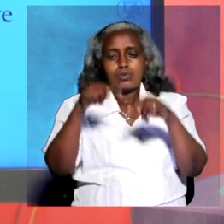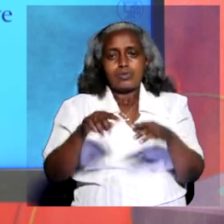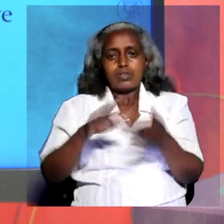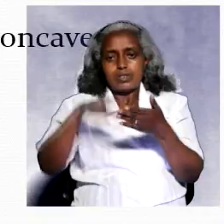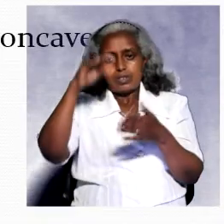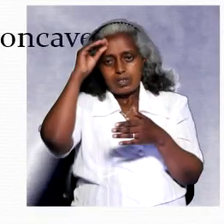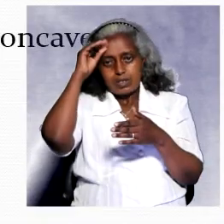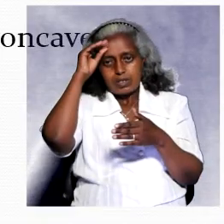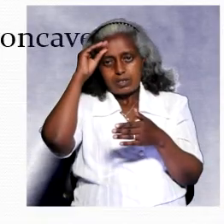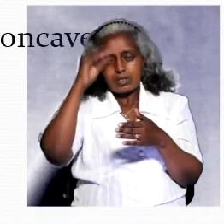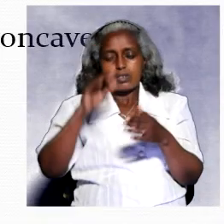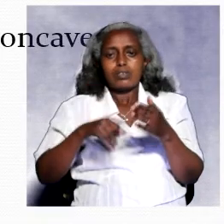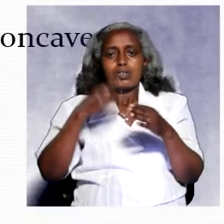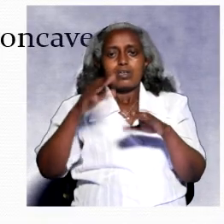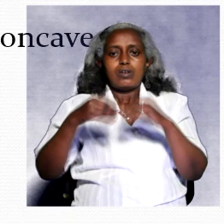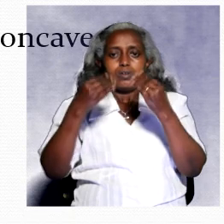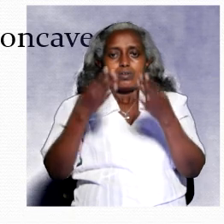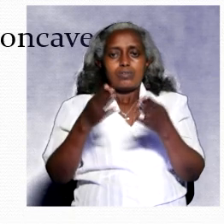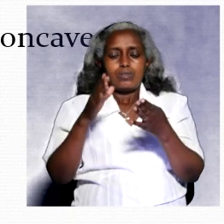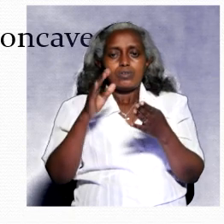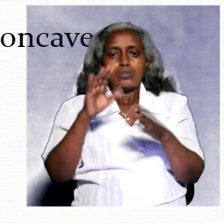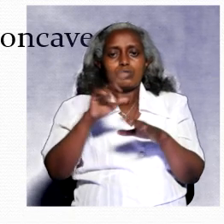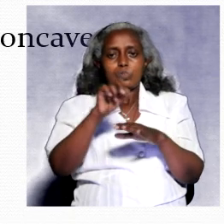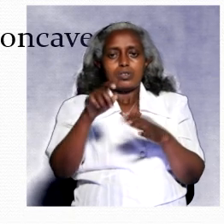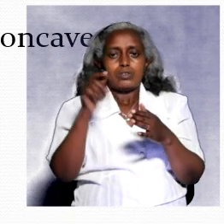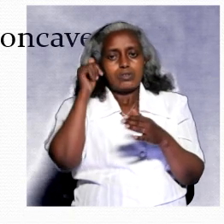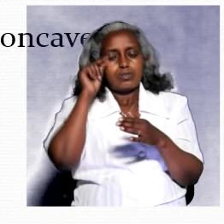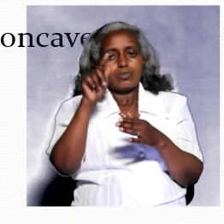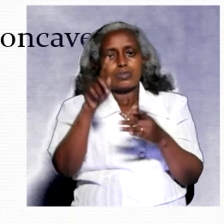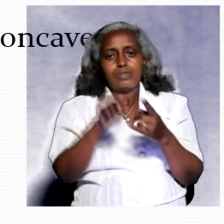lesson, and I'll give you questions for you.